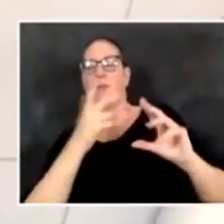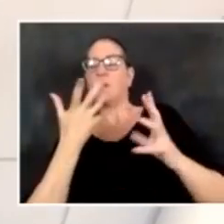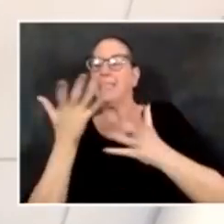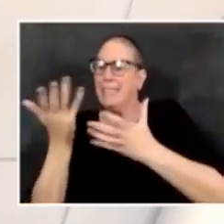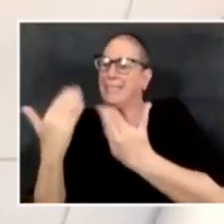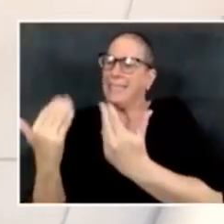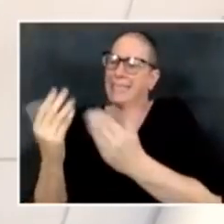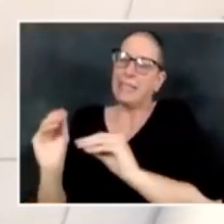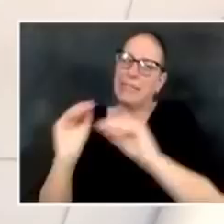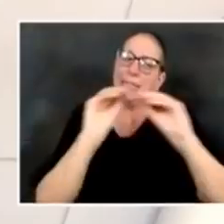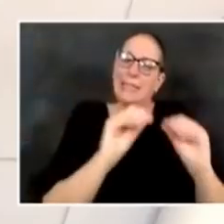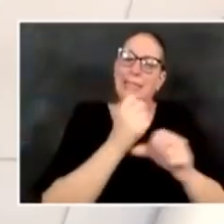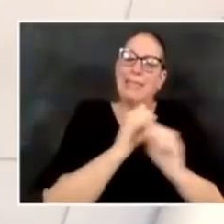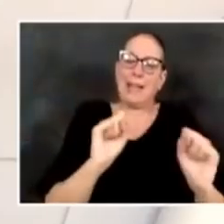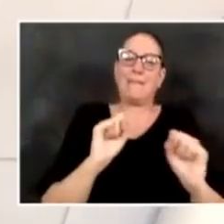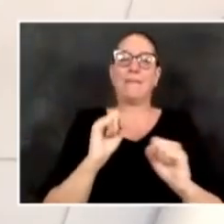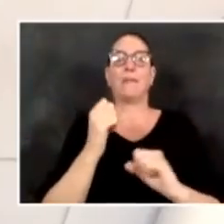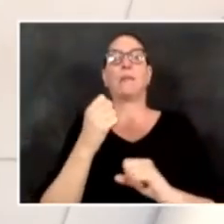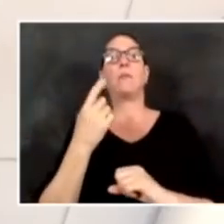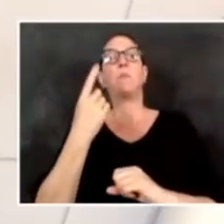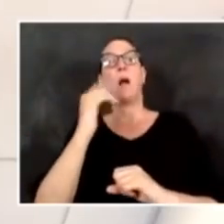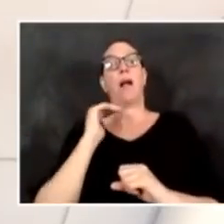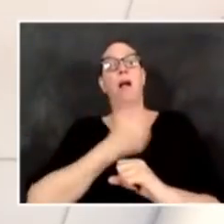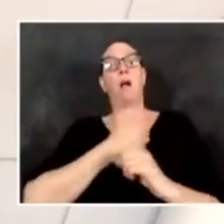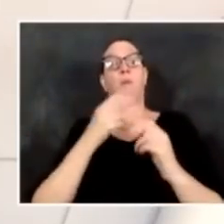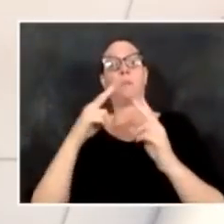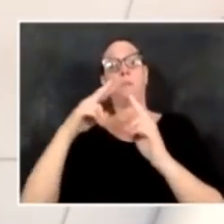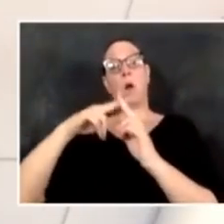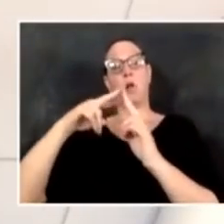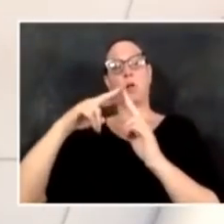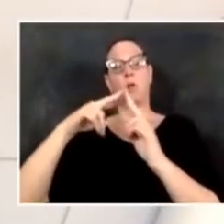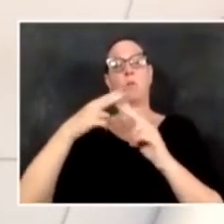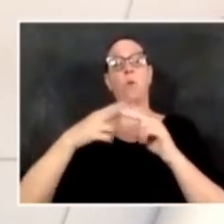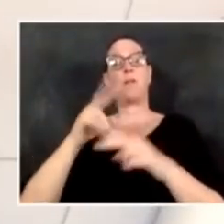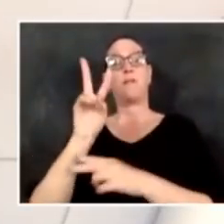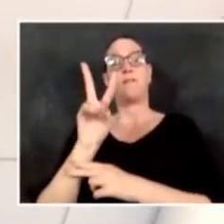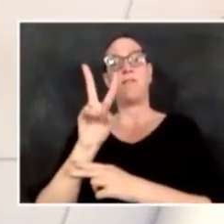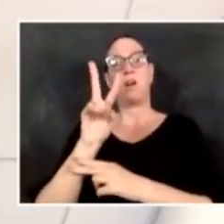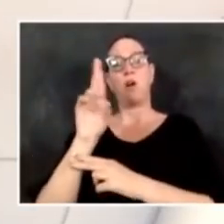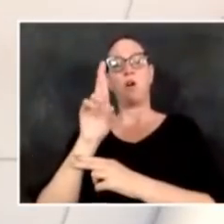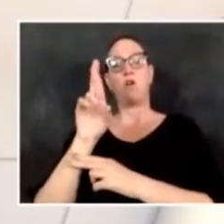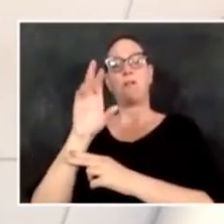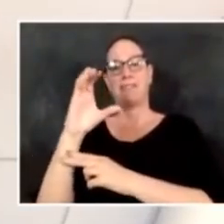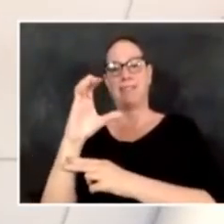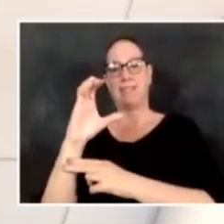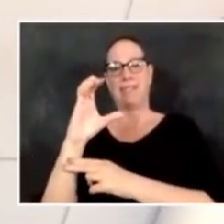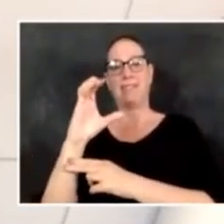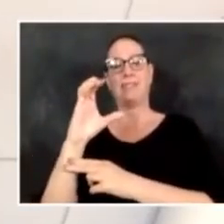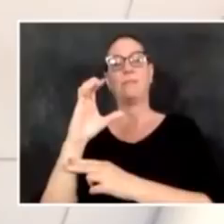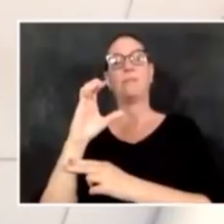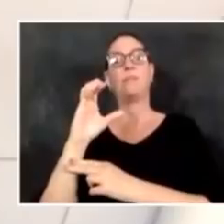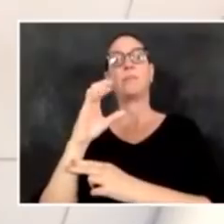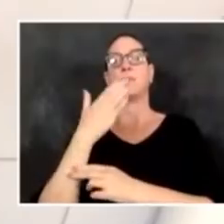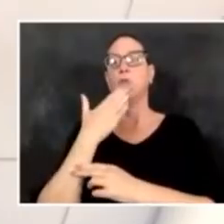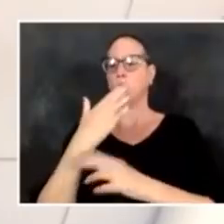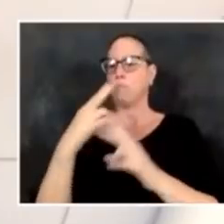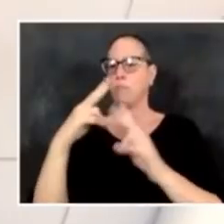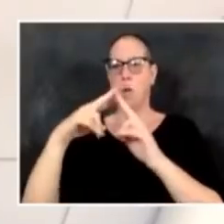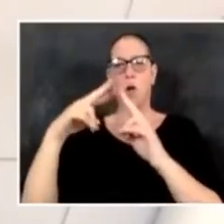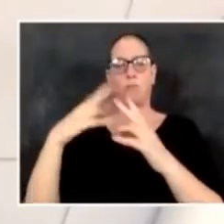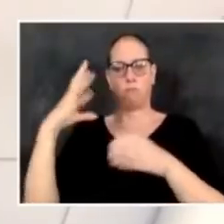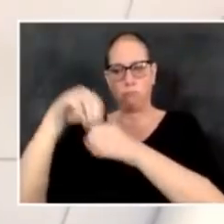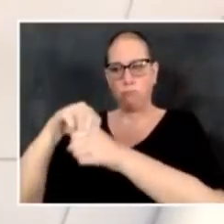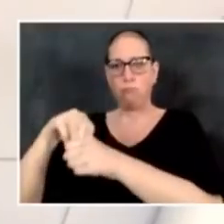people in from the streets, and they're part of the effort, along with other street providers and subway provider. As a subway provider, they've enabled